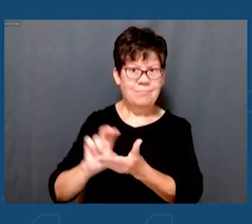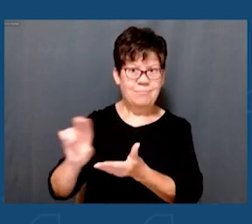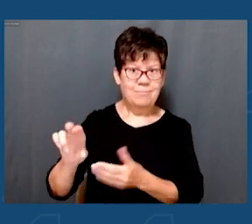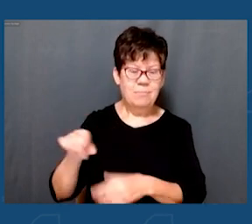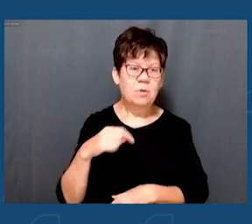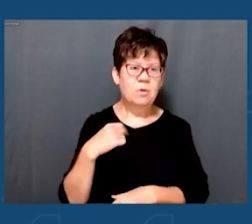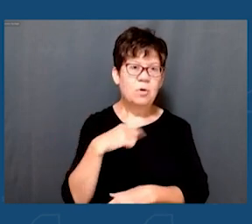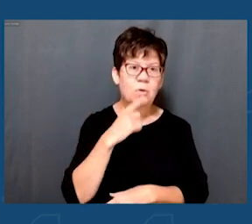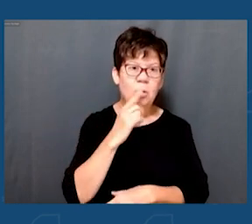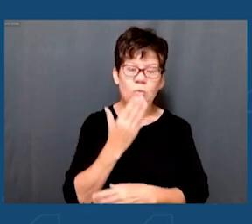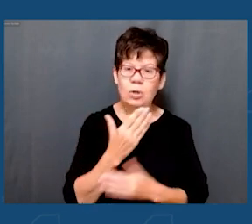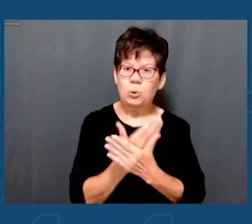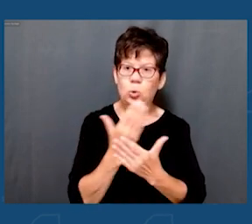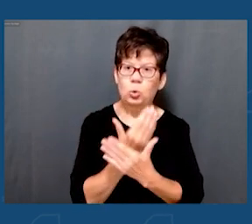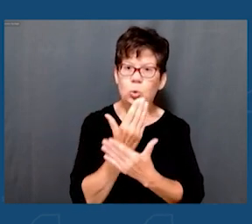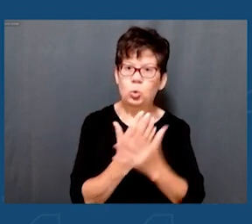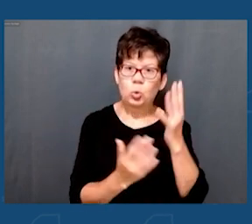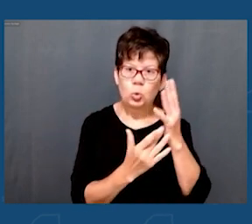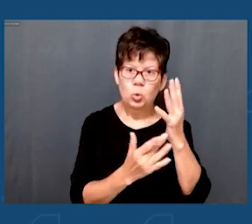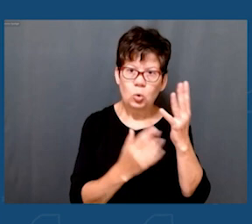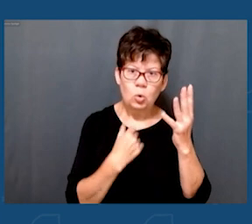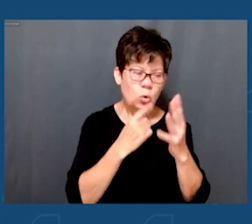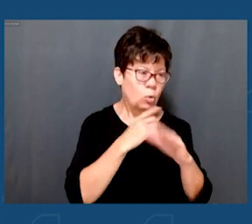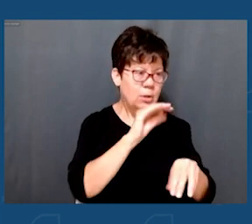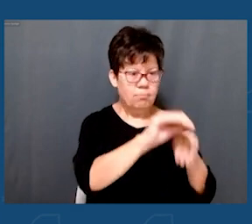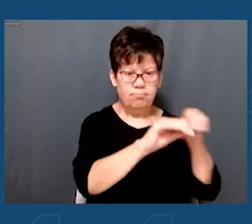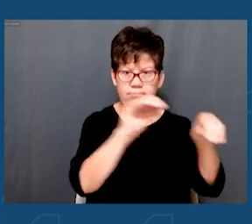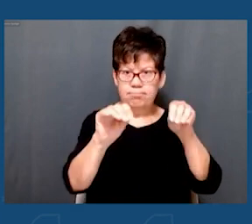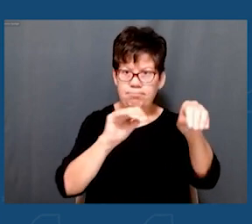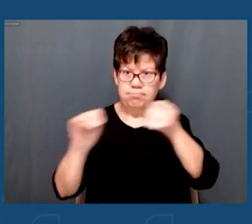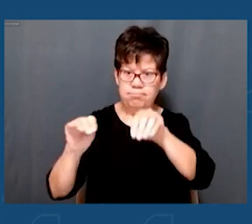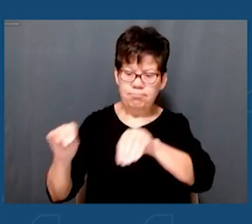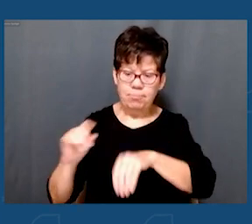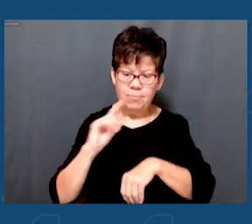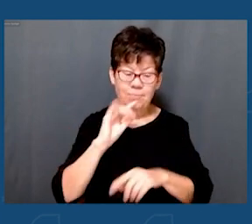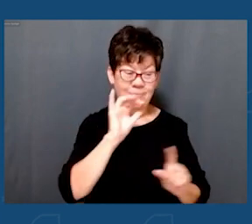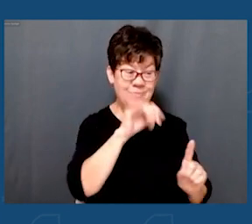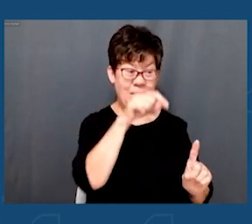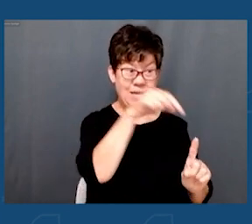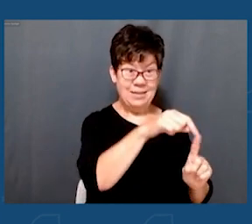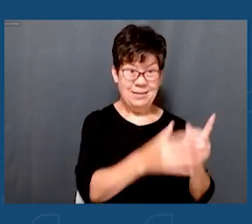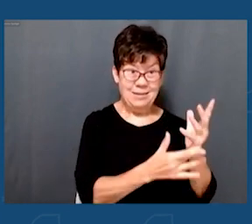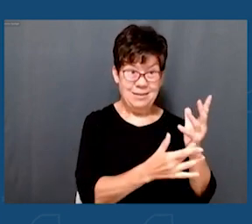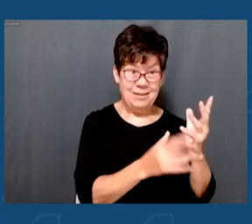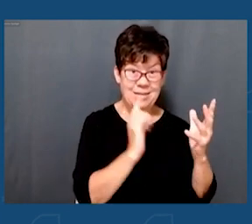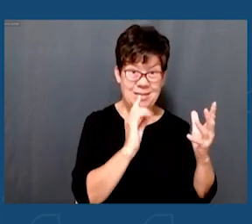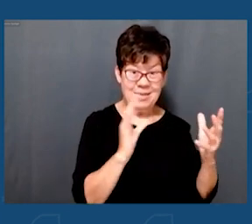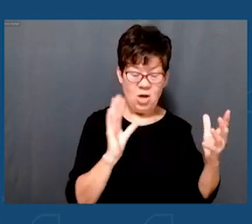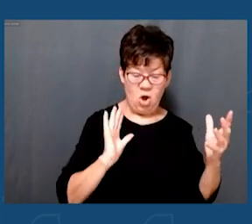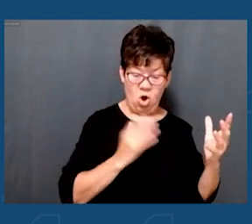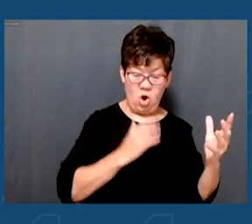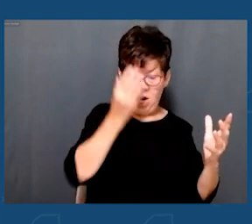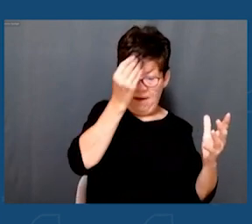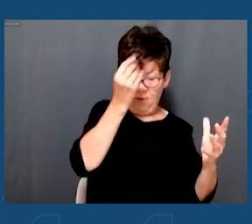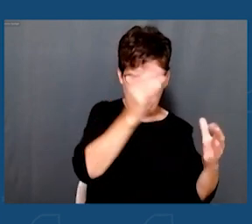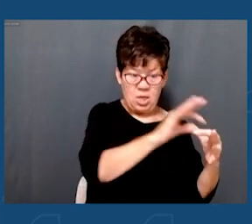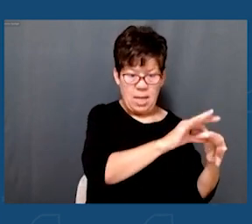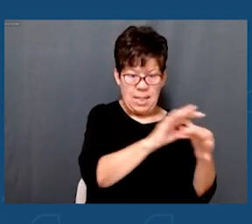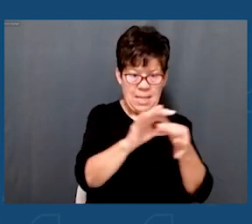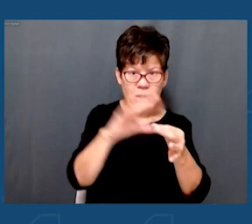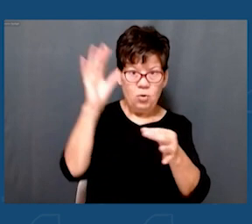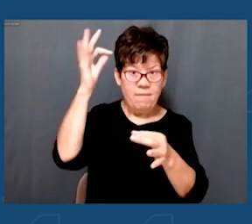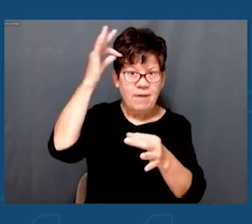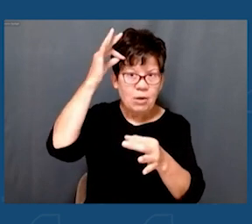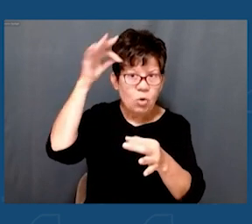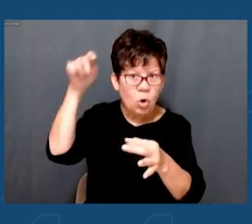sophisticated ballistic tracking technology. And what this does is it links information that we have to our federal agencies like